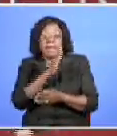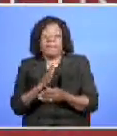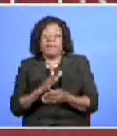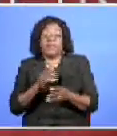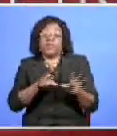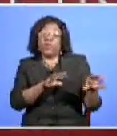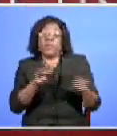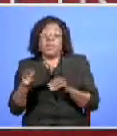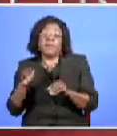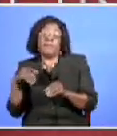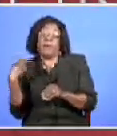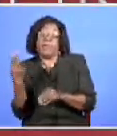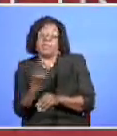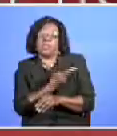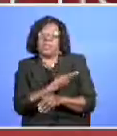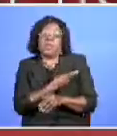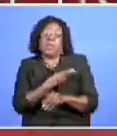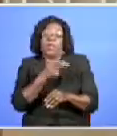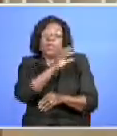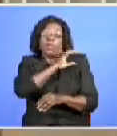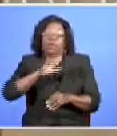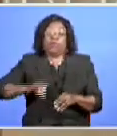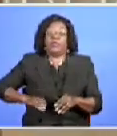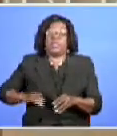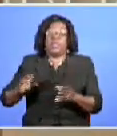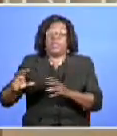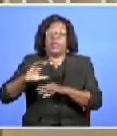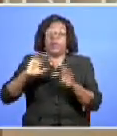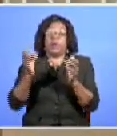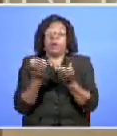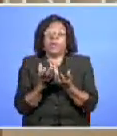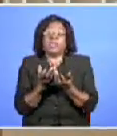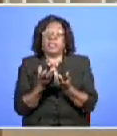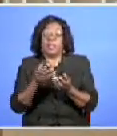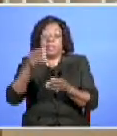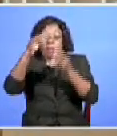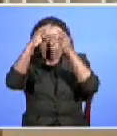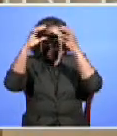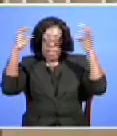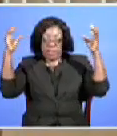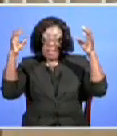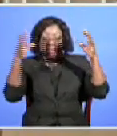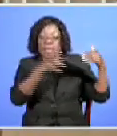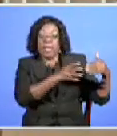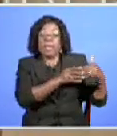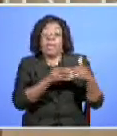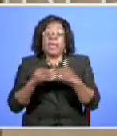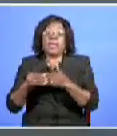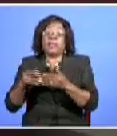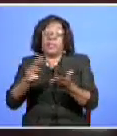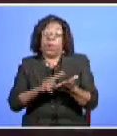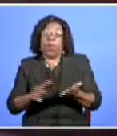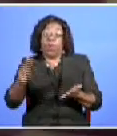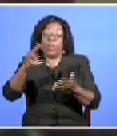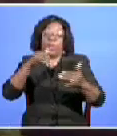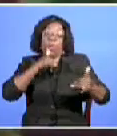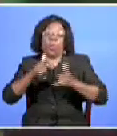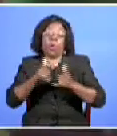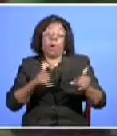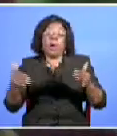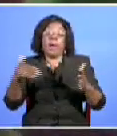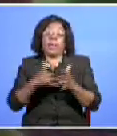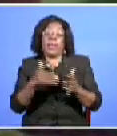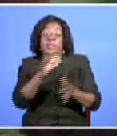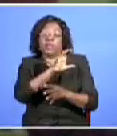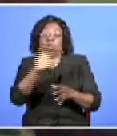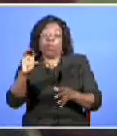and admonition. The Christian Council President, Bishop Delton Fernander, led the holy war against COVID-19